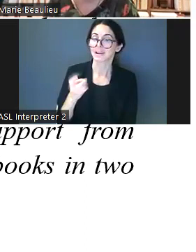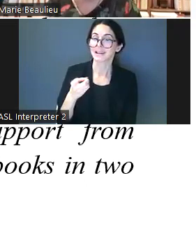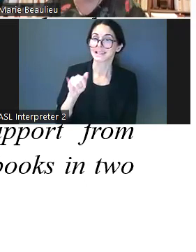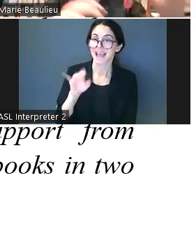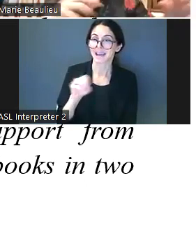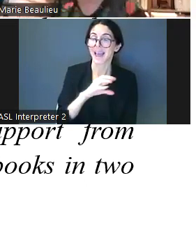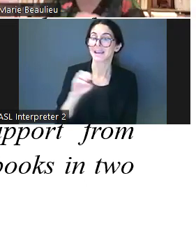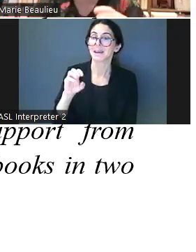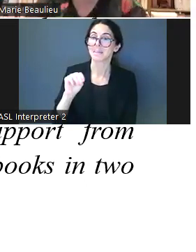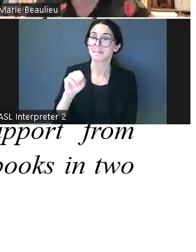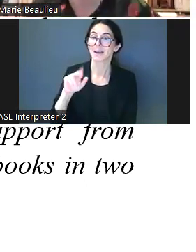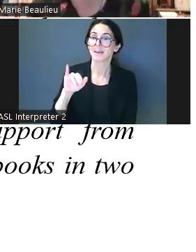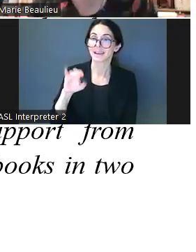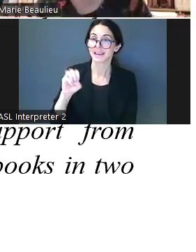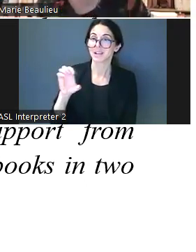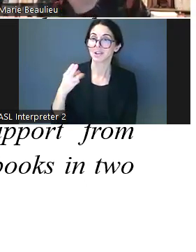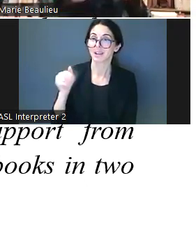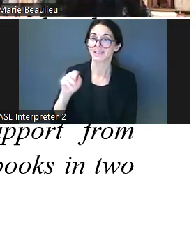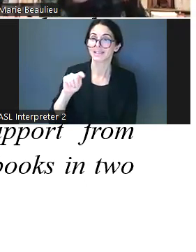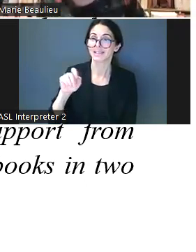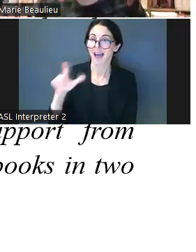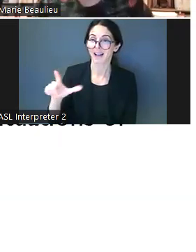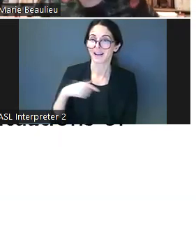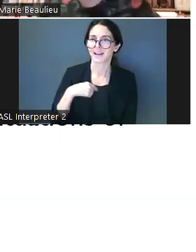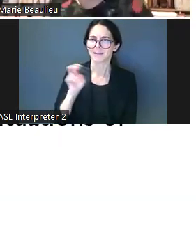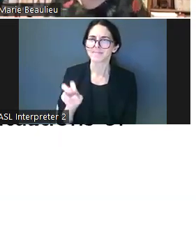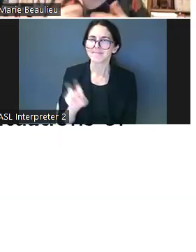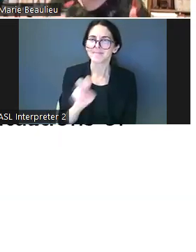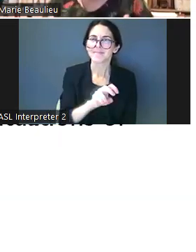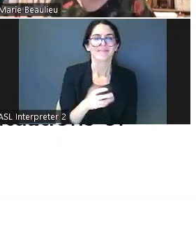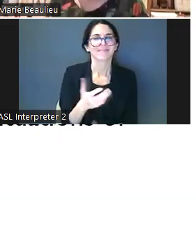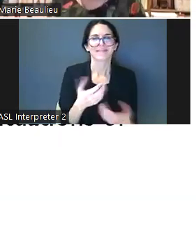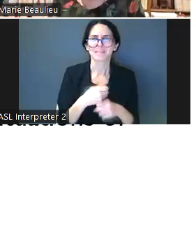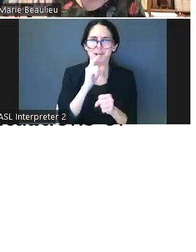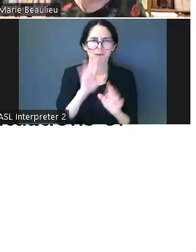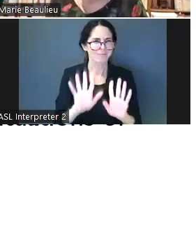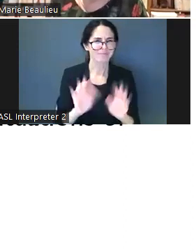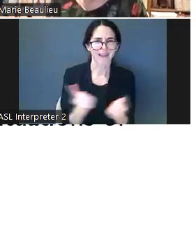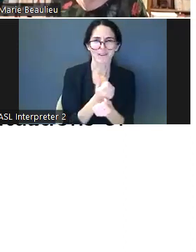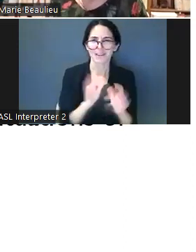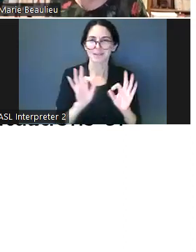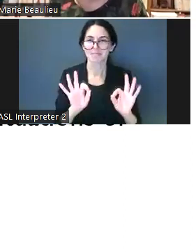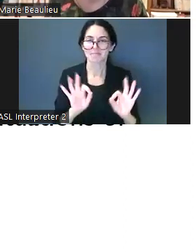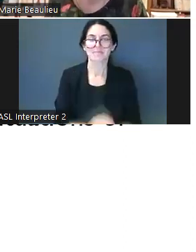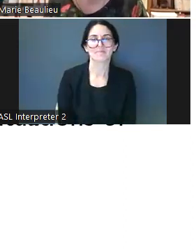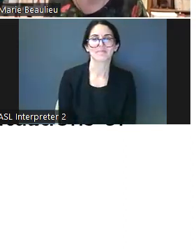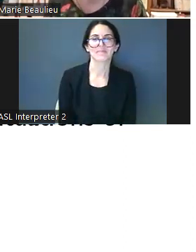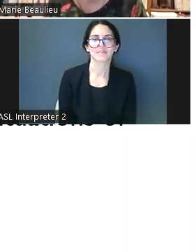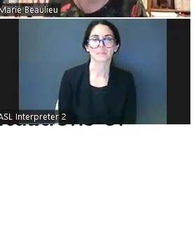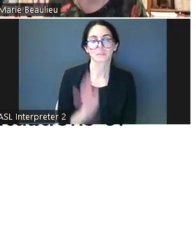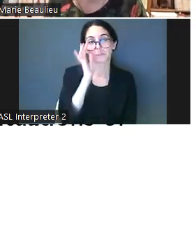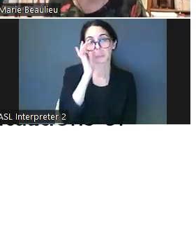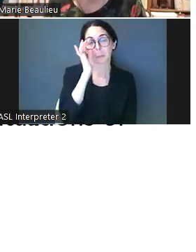Chantal have been going around many times in the residence to be certain that everything was coming. The